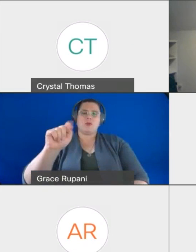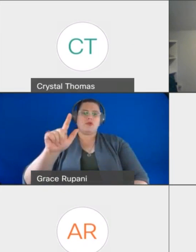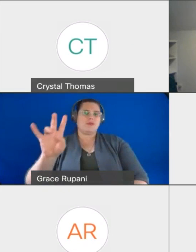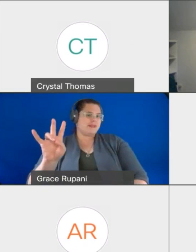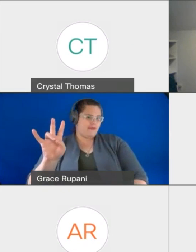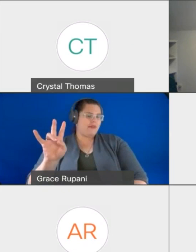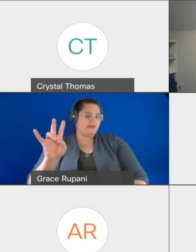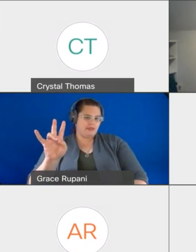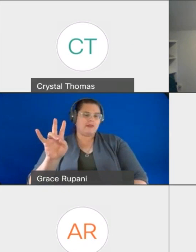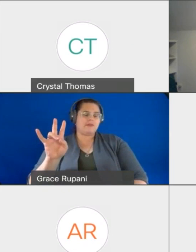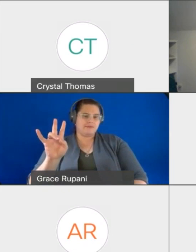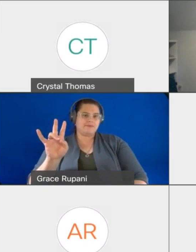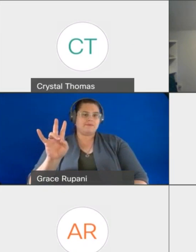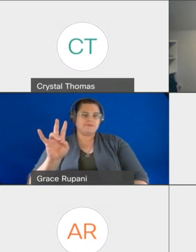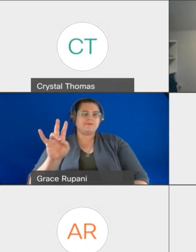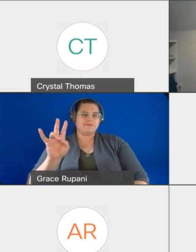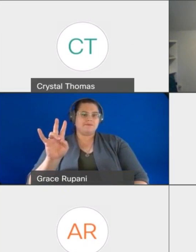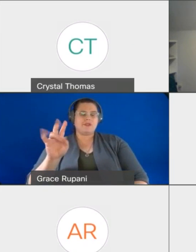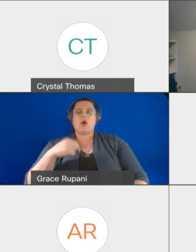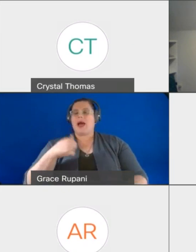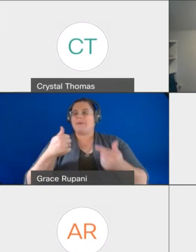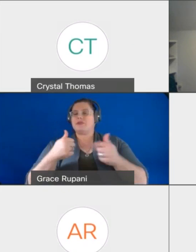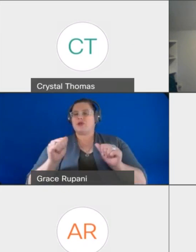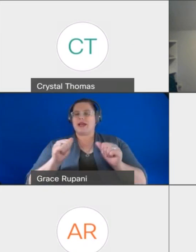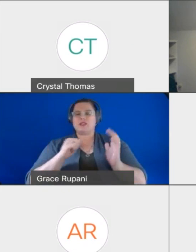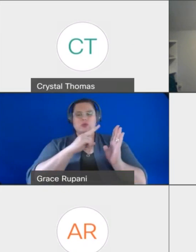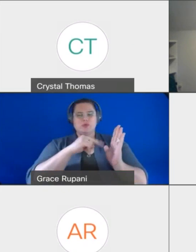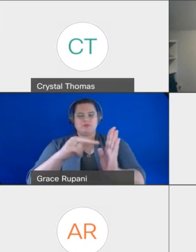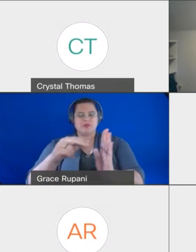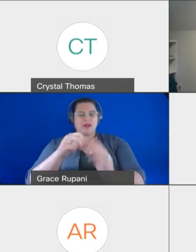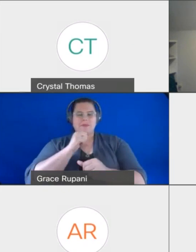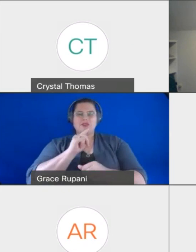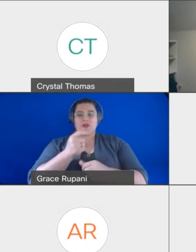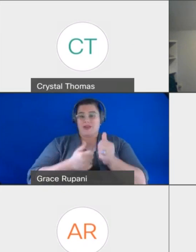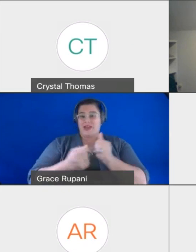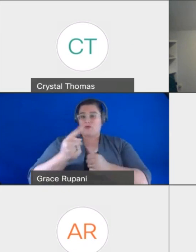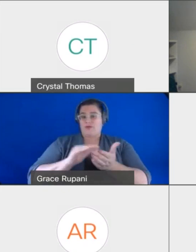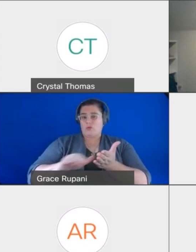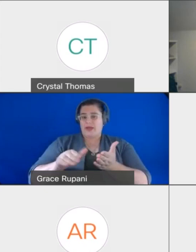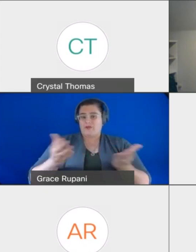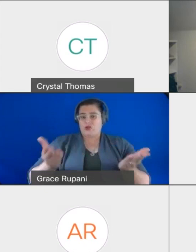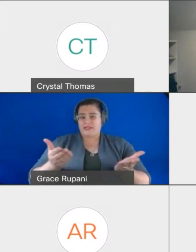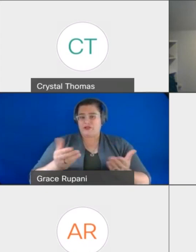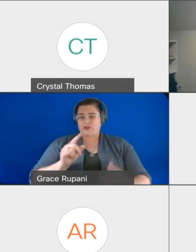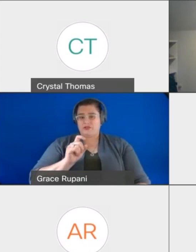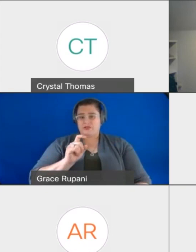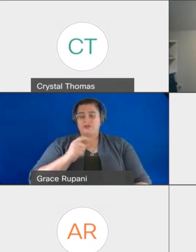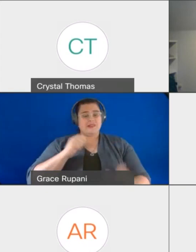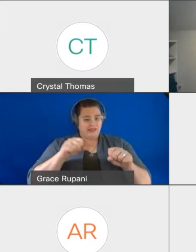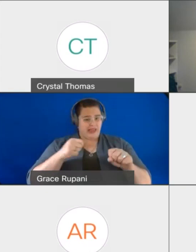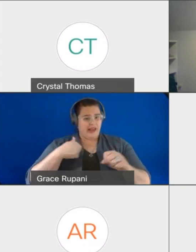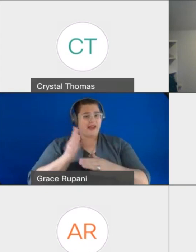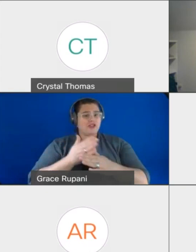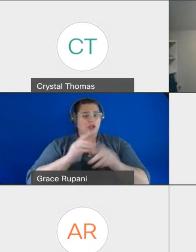But so I'm trying to review it. I don't know if anybody from waiver is on the line. Can I share my screen?